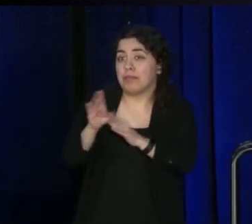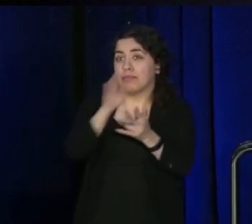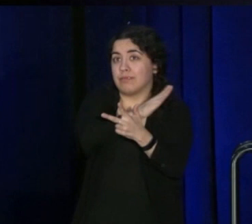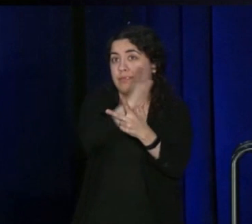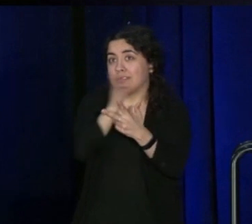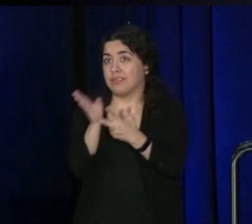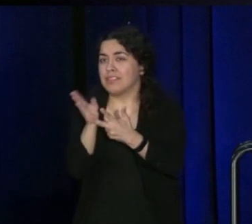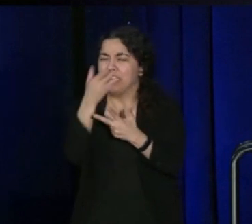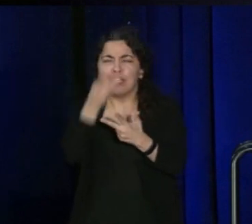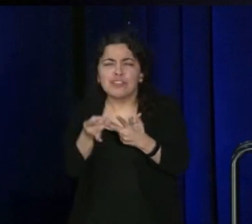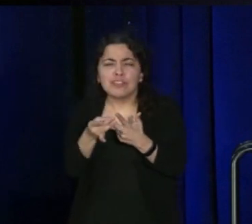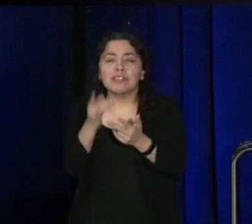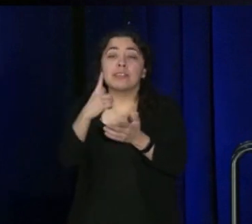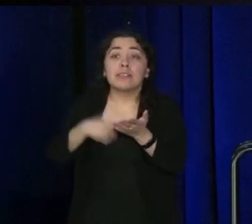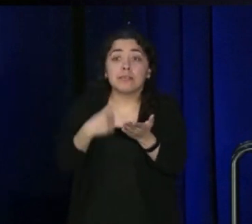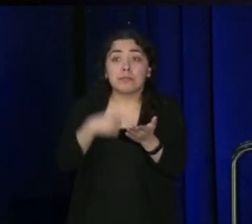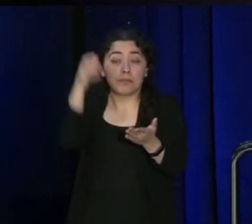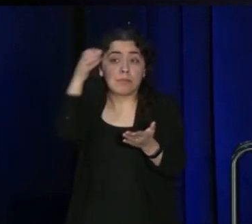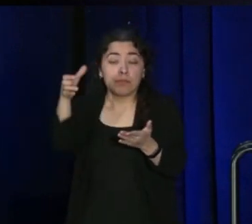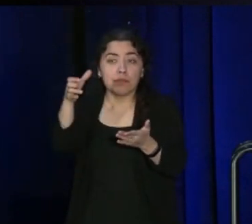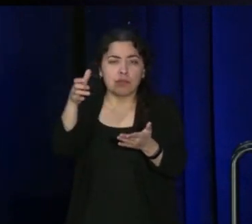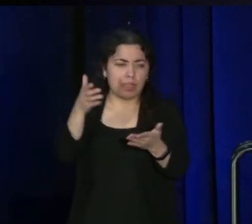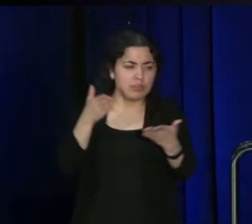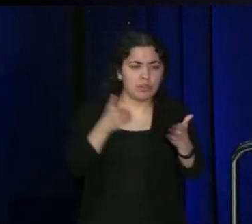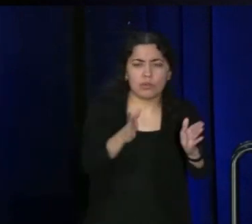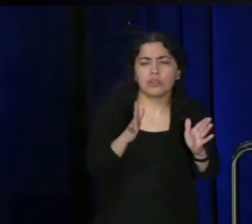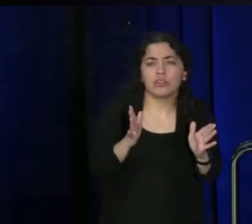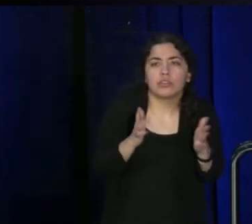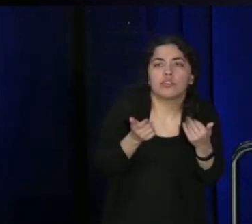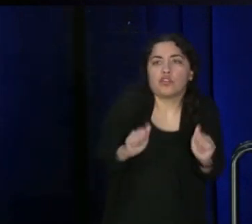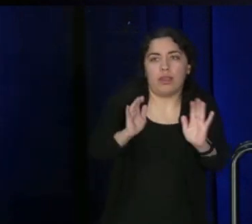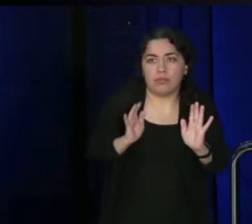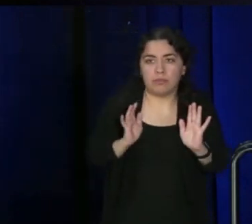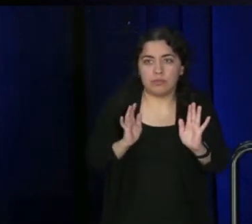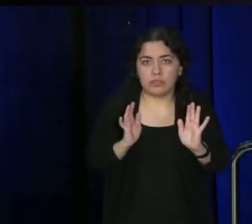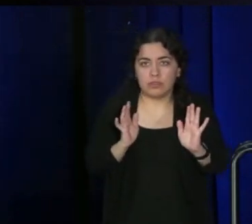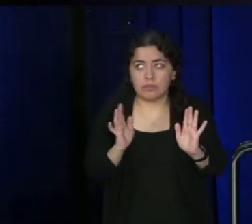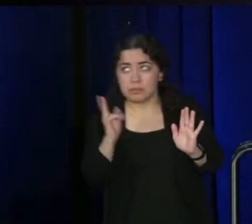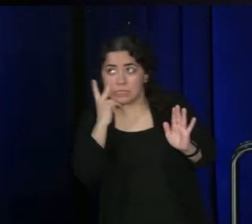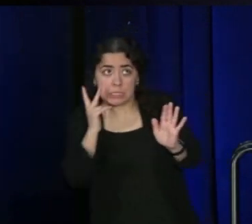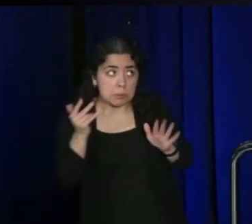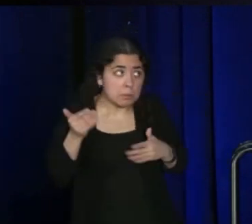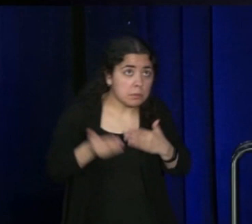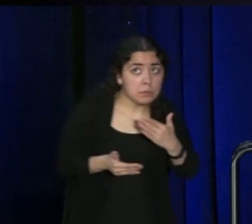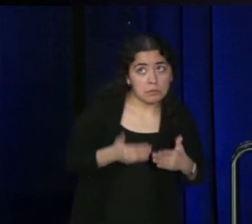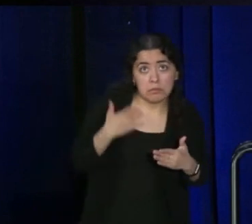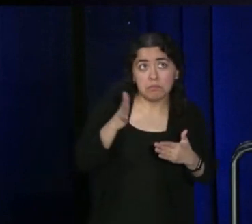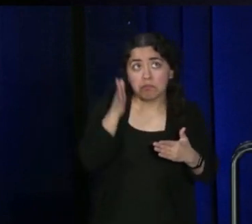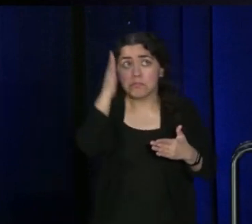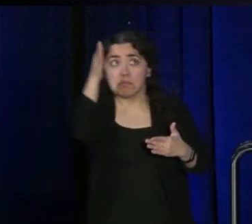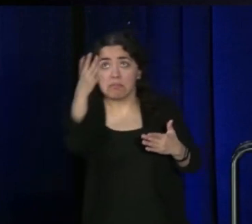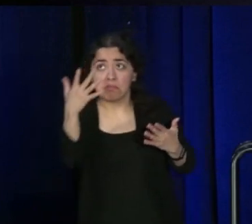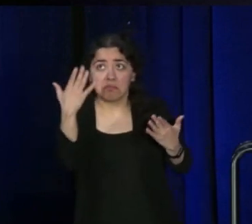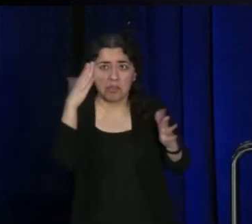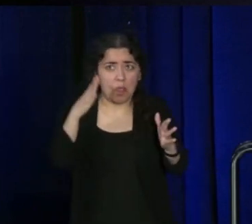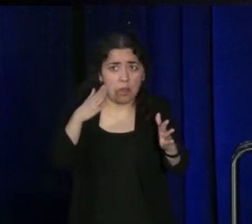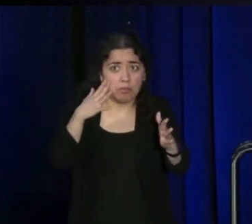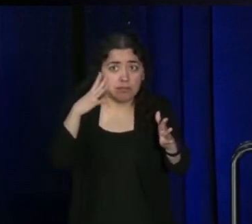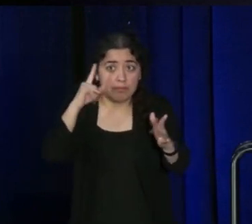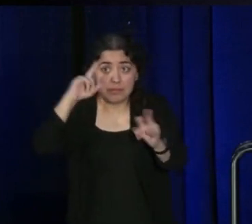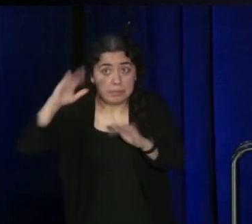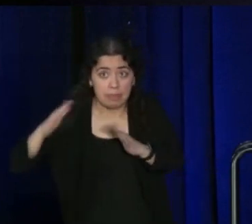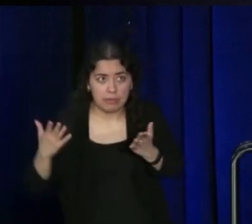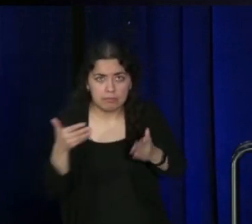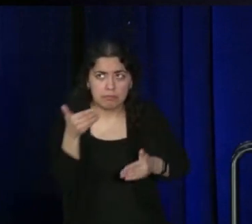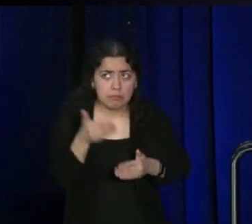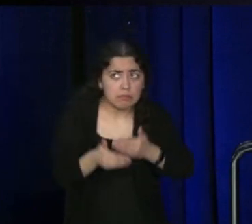that sometimes you're going in to just try something out. You're going off into the wild west. You don't know what's out there. You're just going to try a little bit. And there's a separate